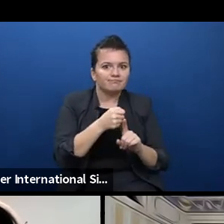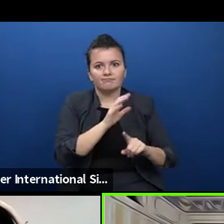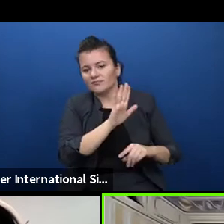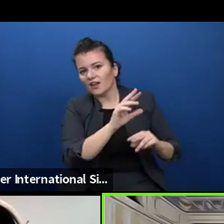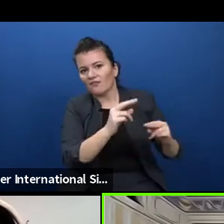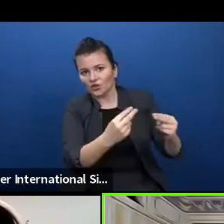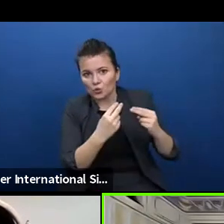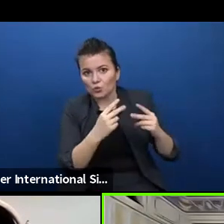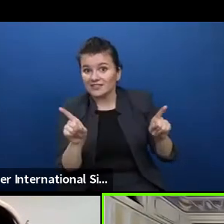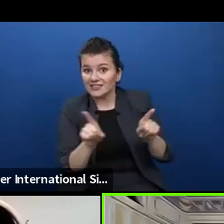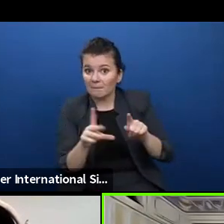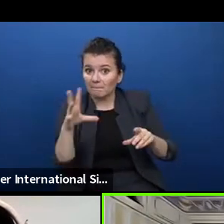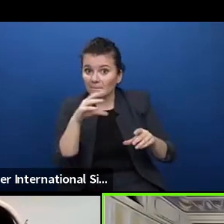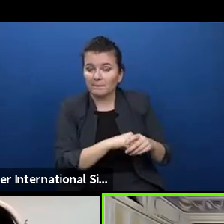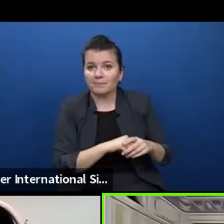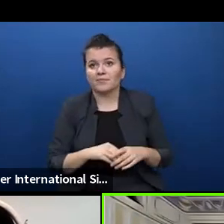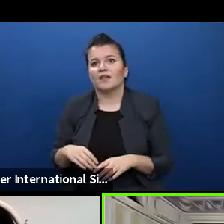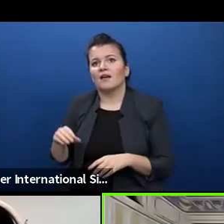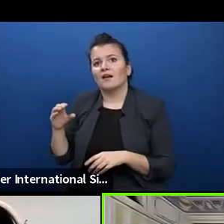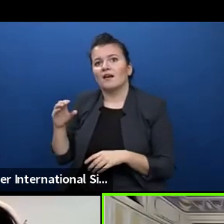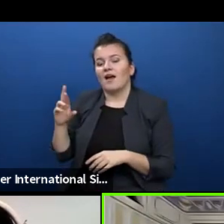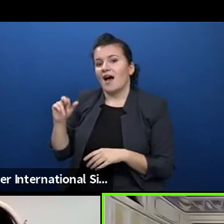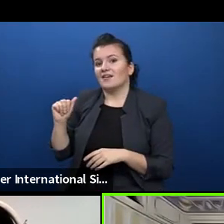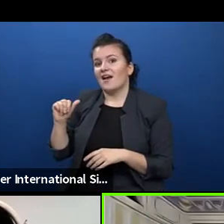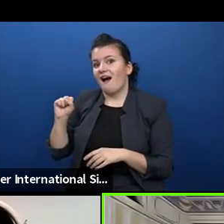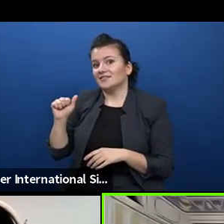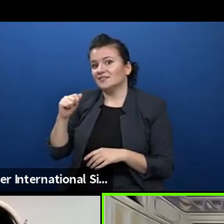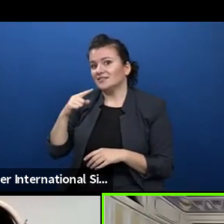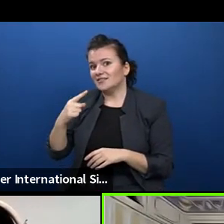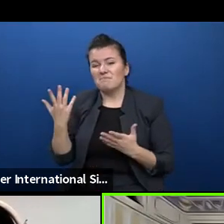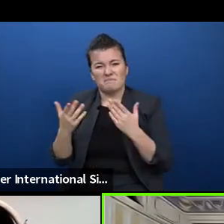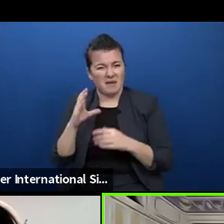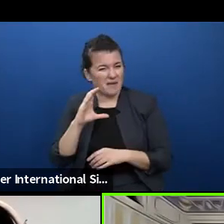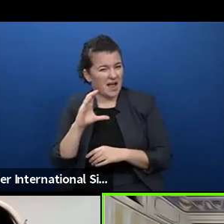I think maybe Clémentine can comment a bit more on that.